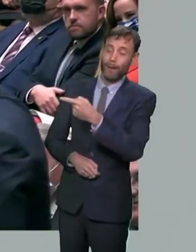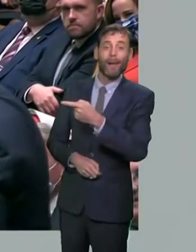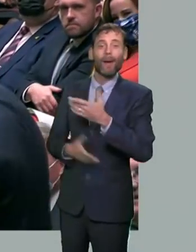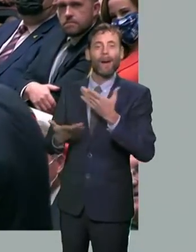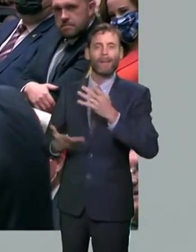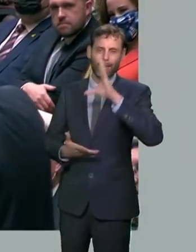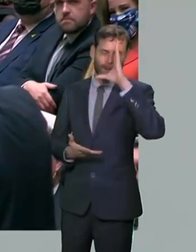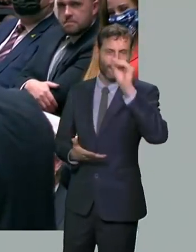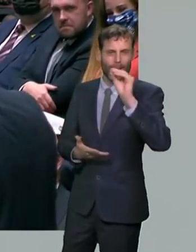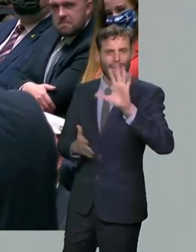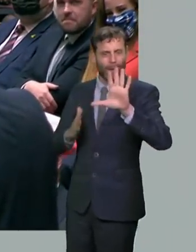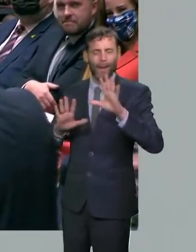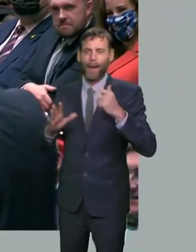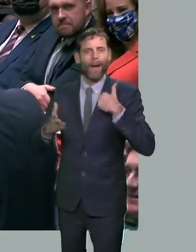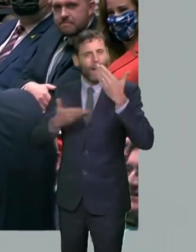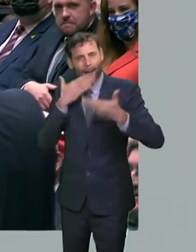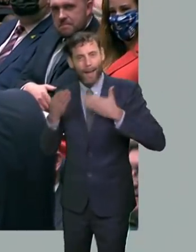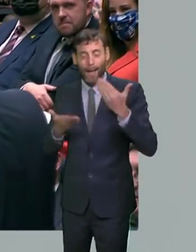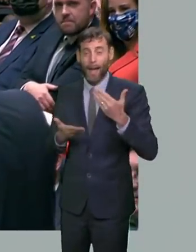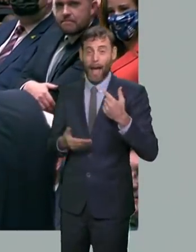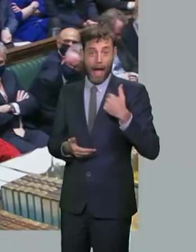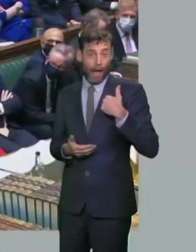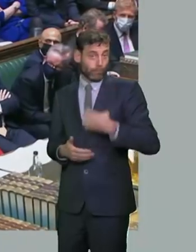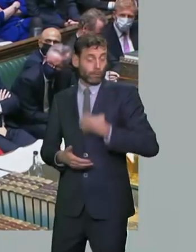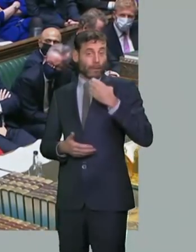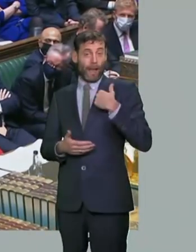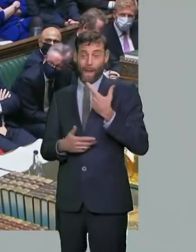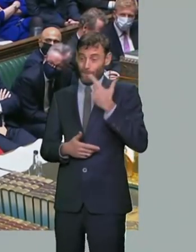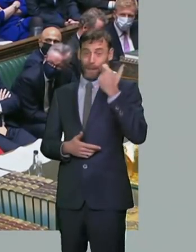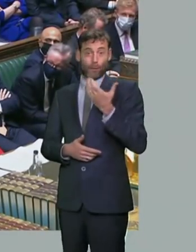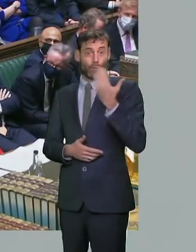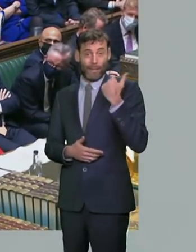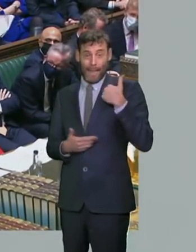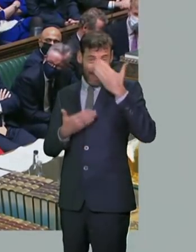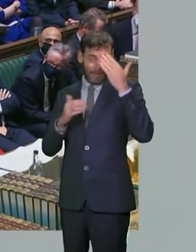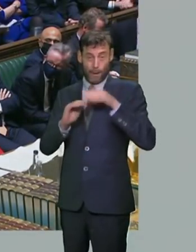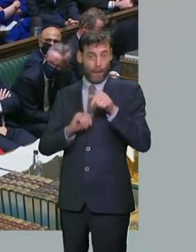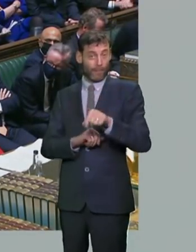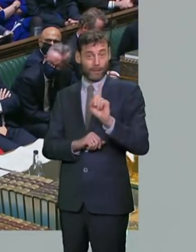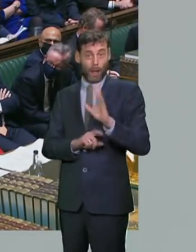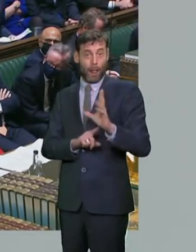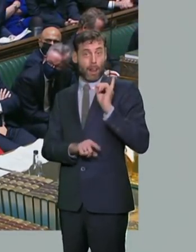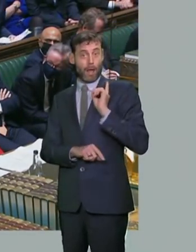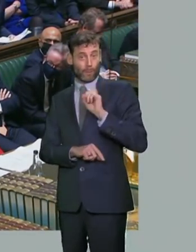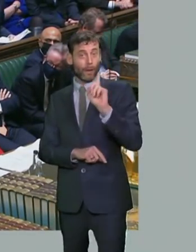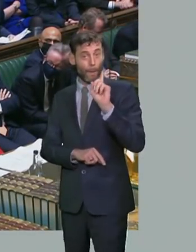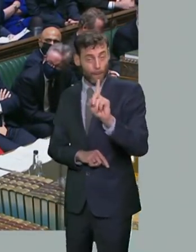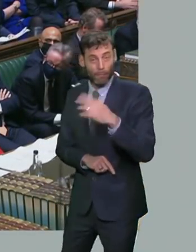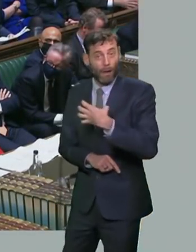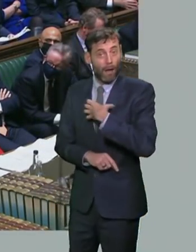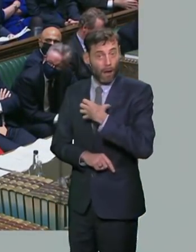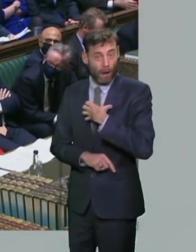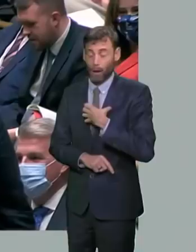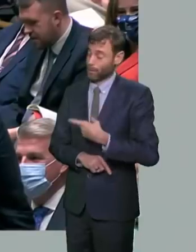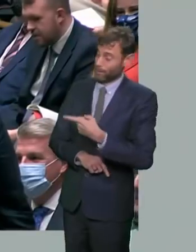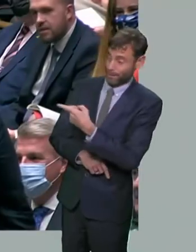And just for the advantage of, I didn't even know this. I was in a state of complete innocence about this last week, Mr. Speaker. But it turns out that